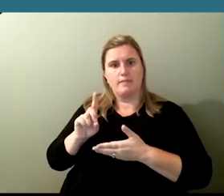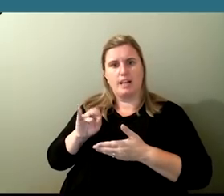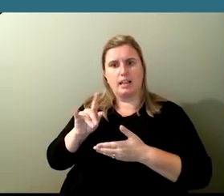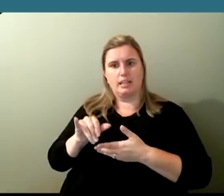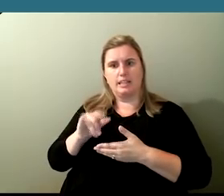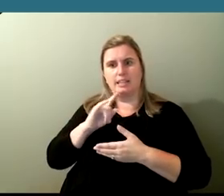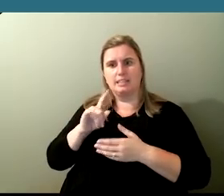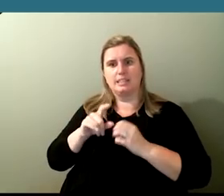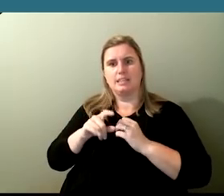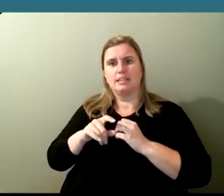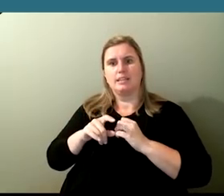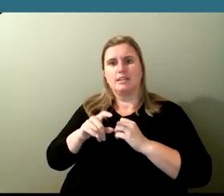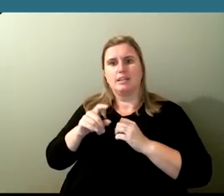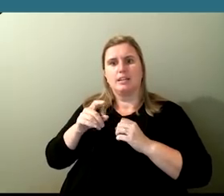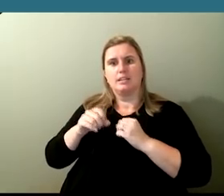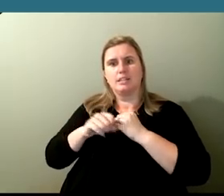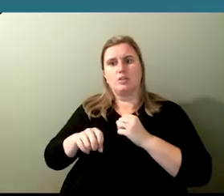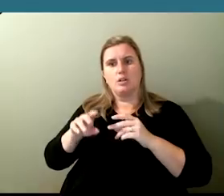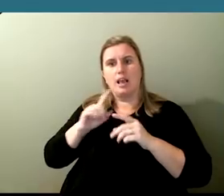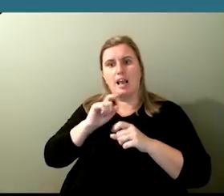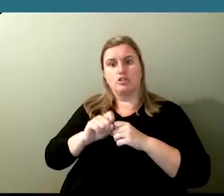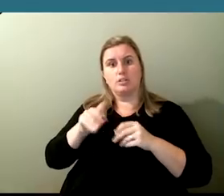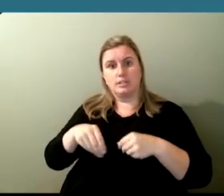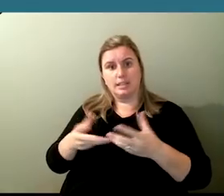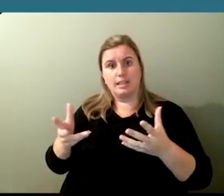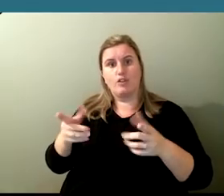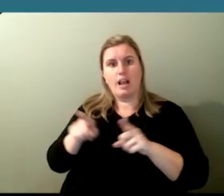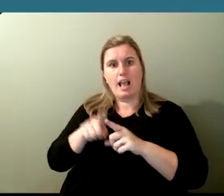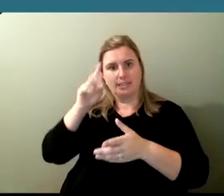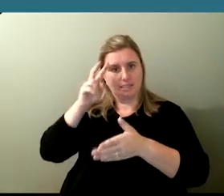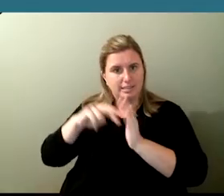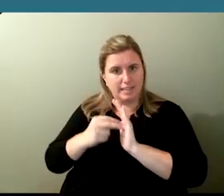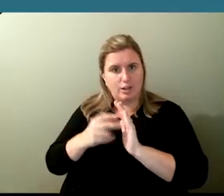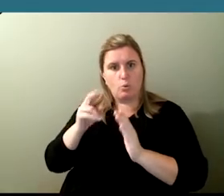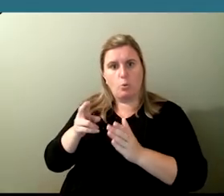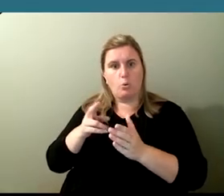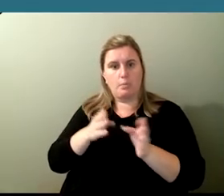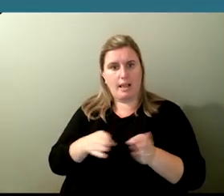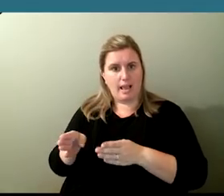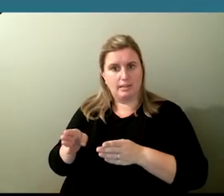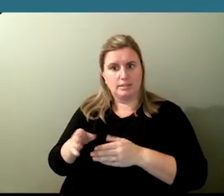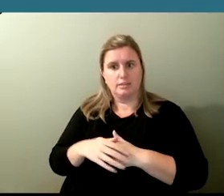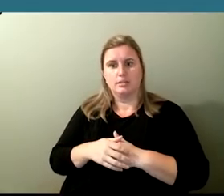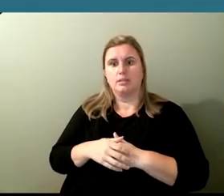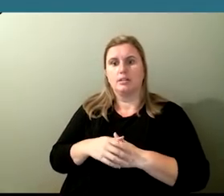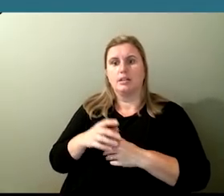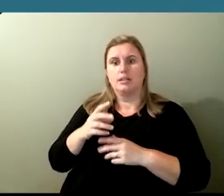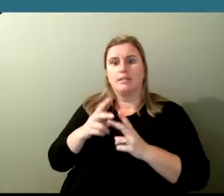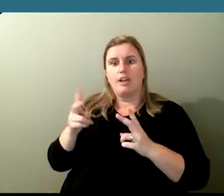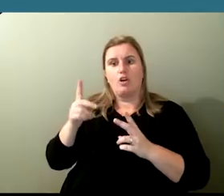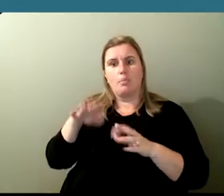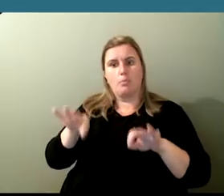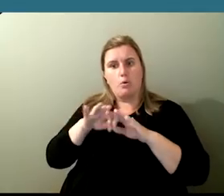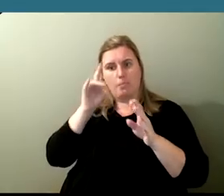is the extent to which an intervention is actually delivered as intended or planned. It is a very important methodological concern